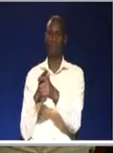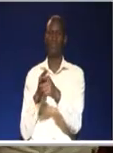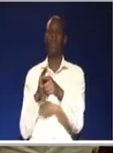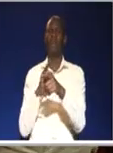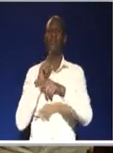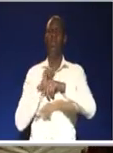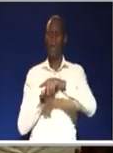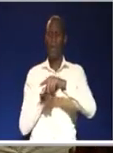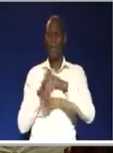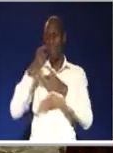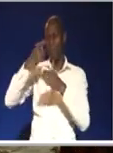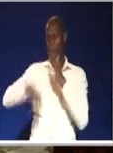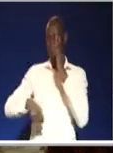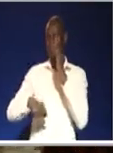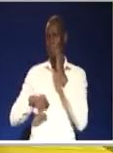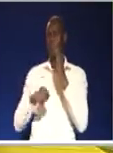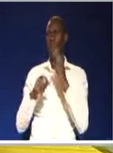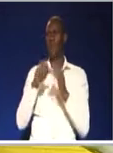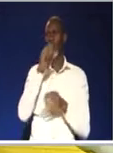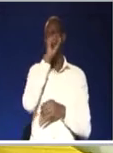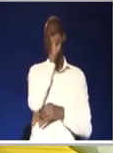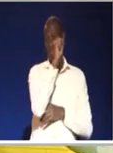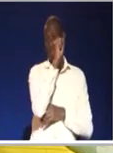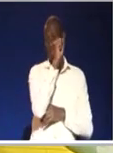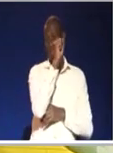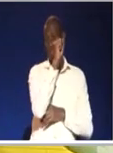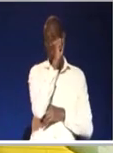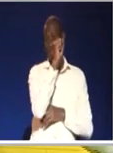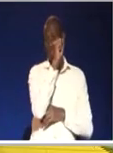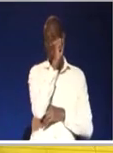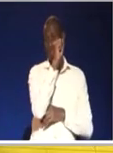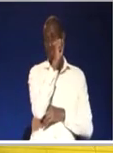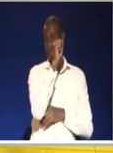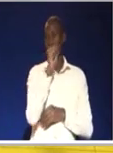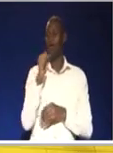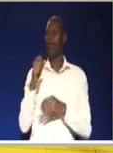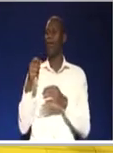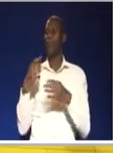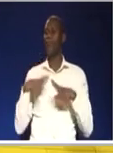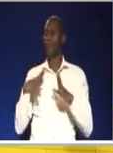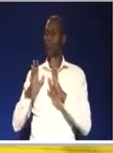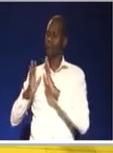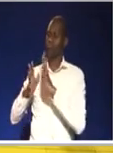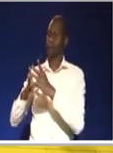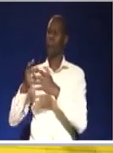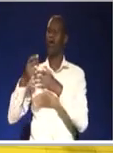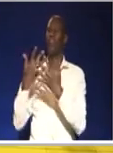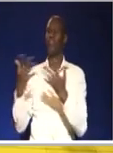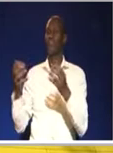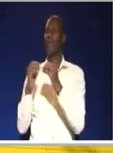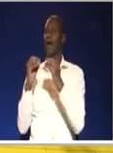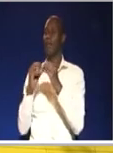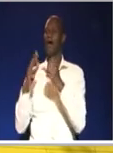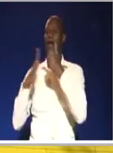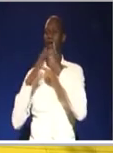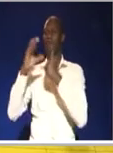When the price was 5 shillings, the quantity demanded was 90 loaves of